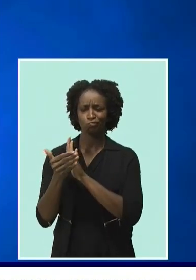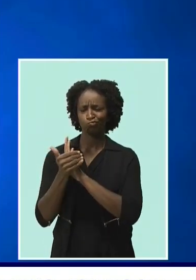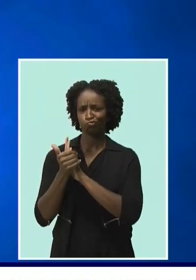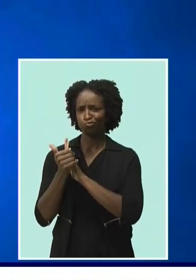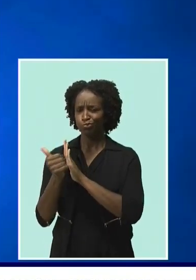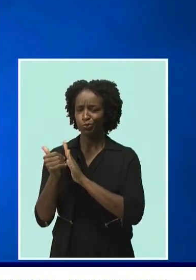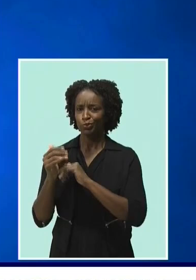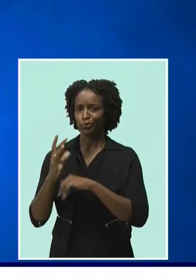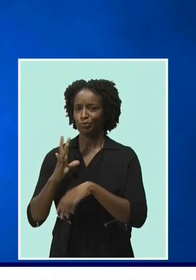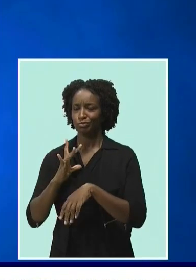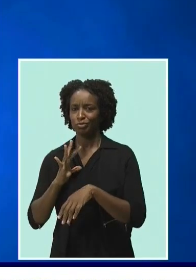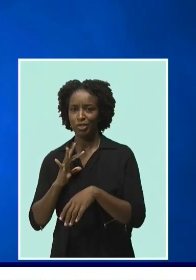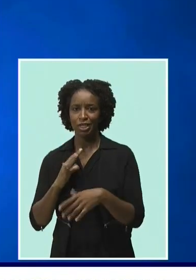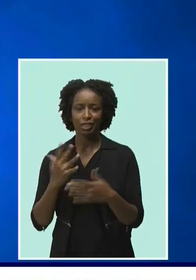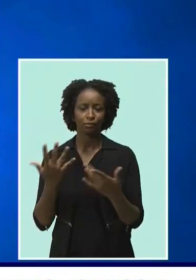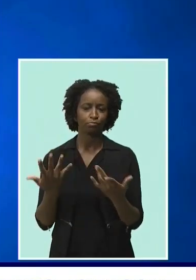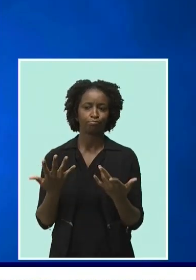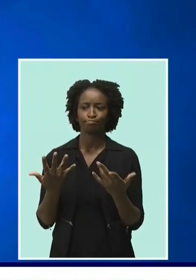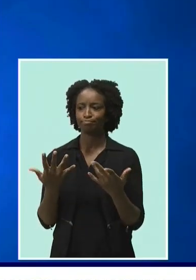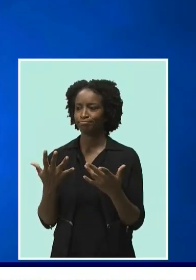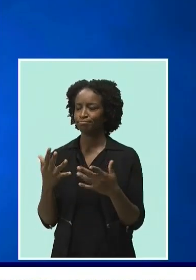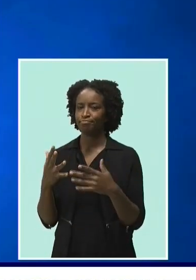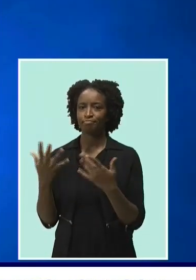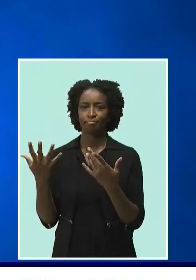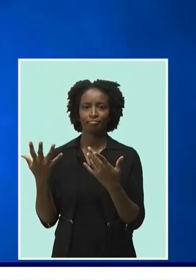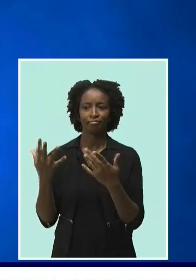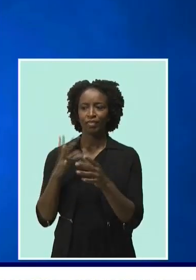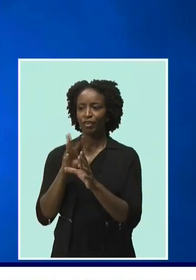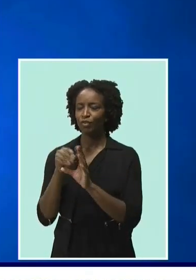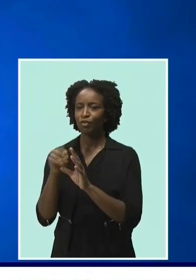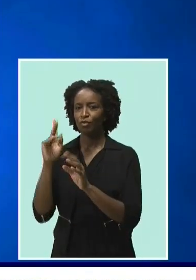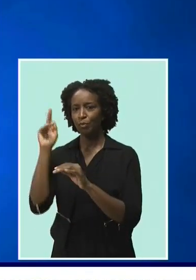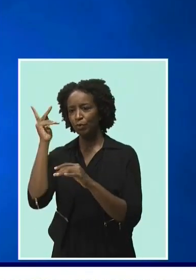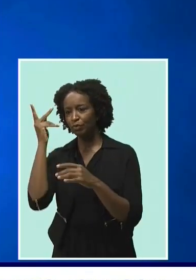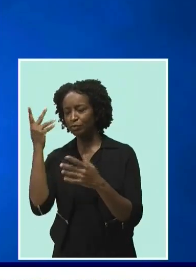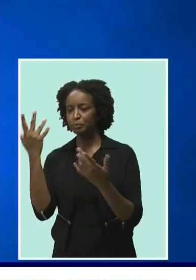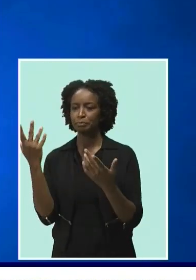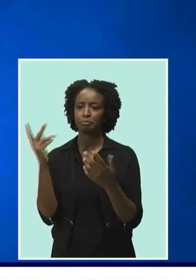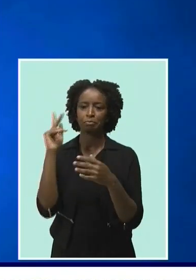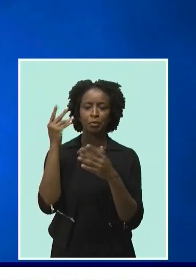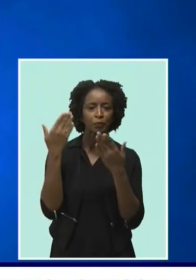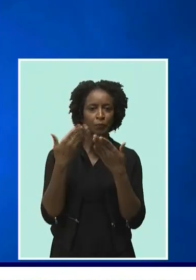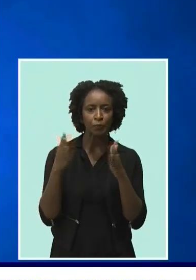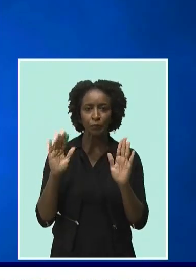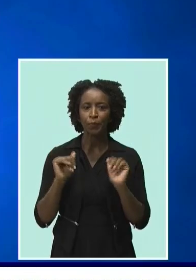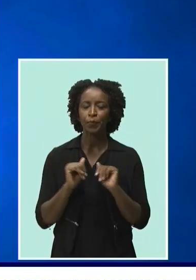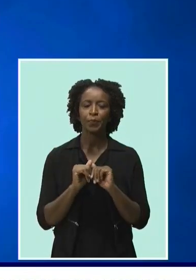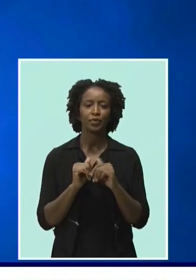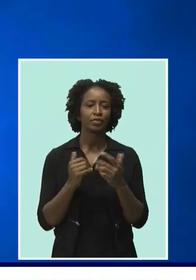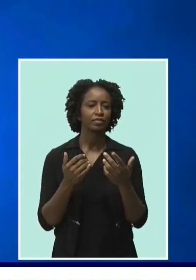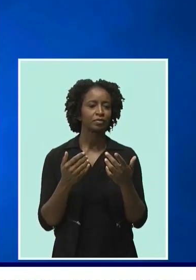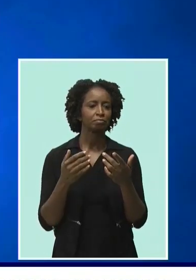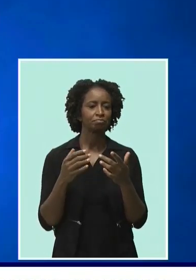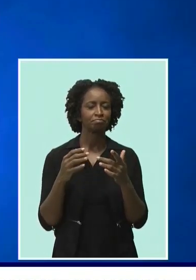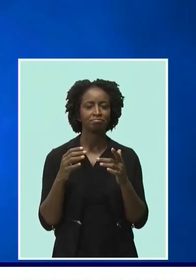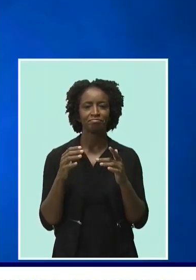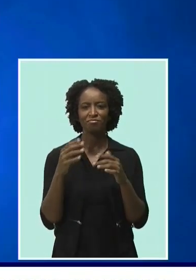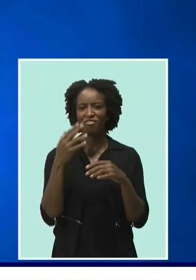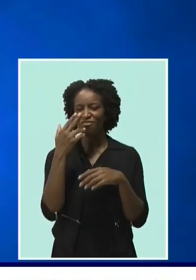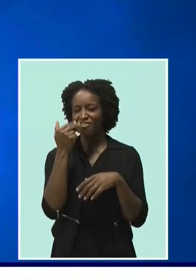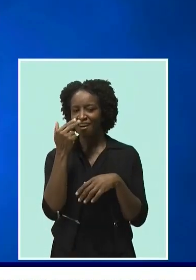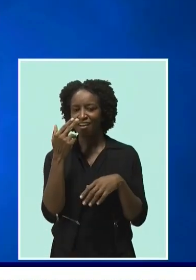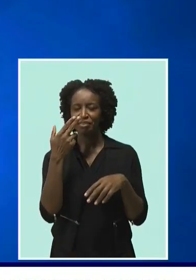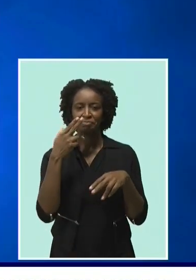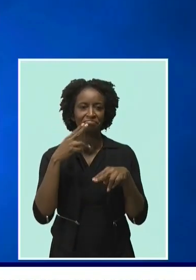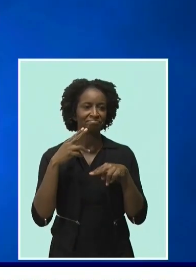seasons, having covered from political campaigning to parliament openings, current affairs to comedy, and the list goes on.